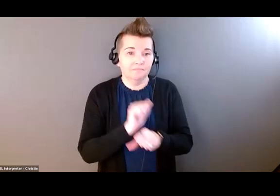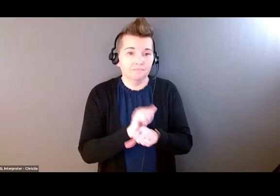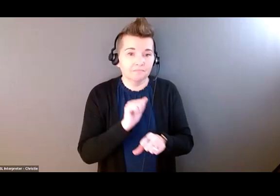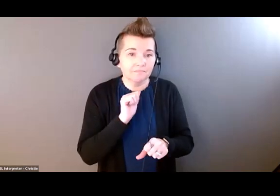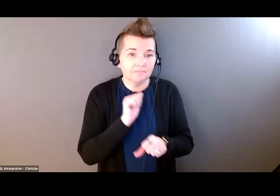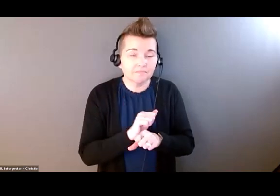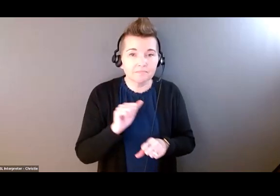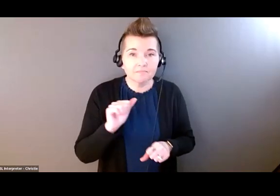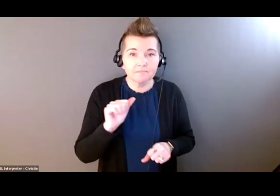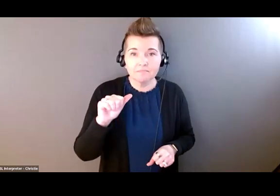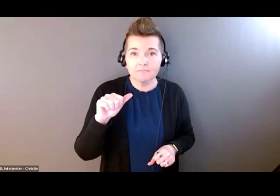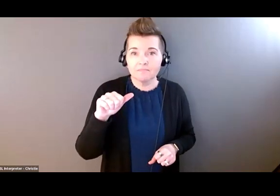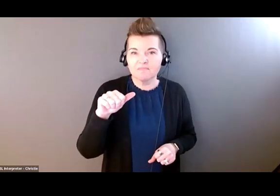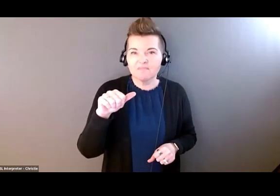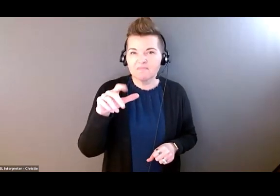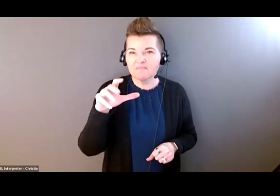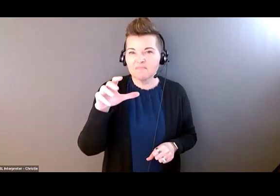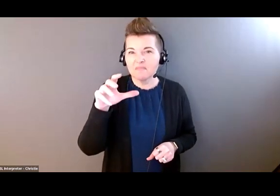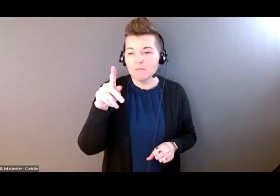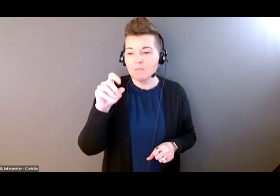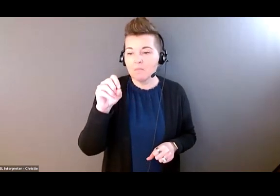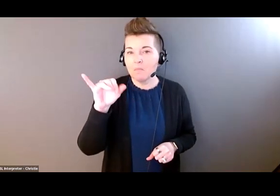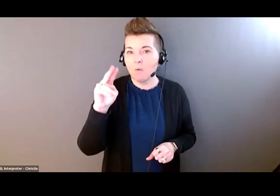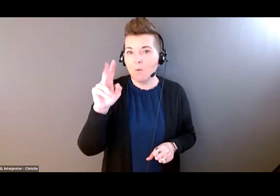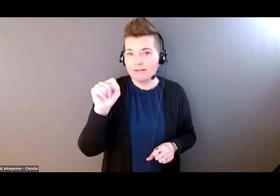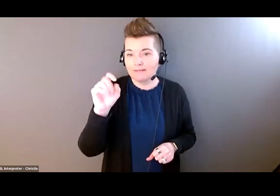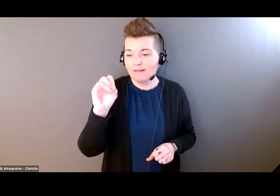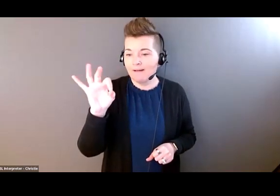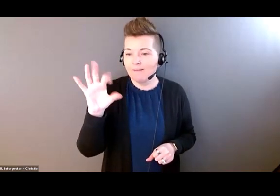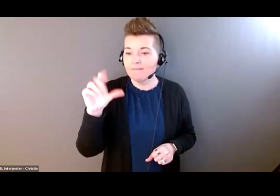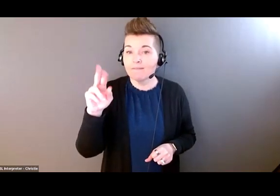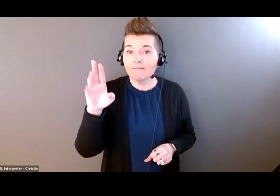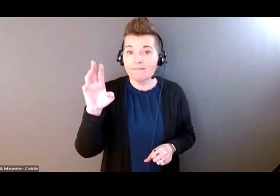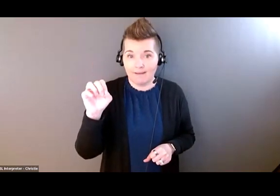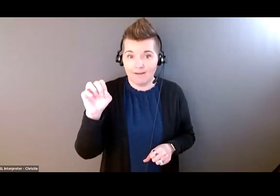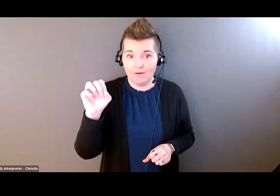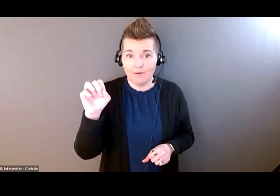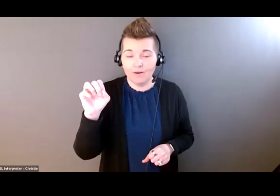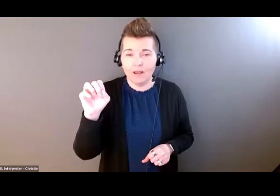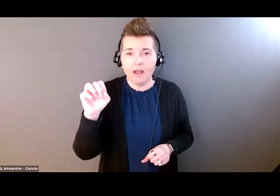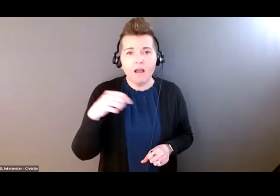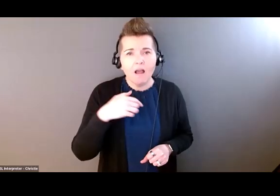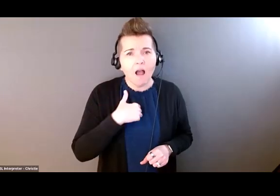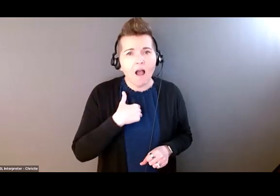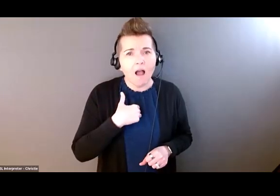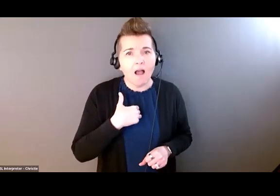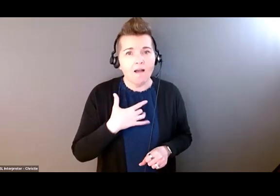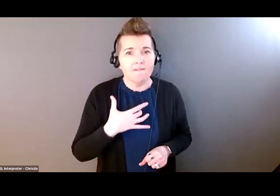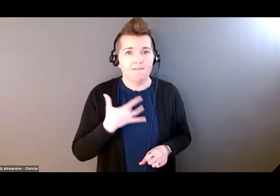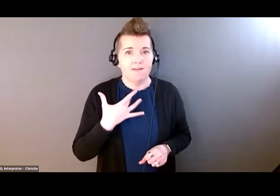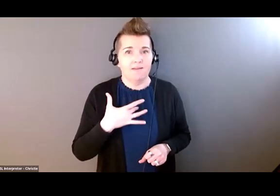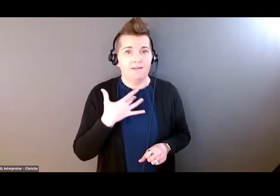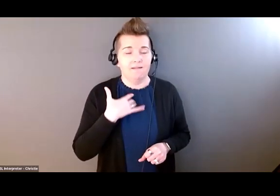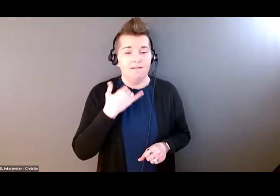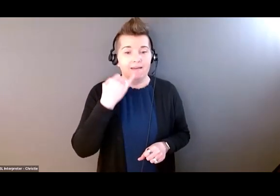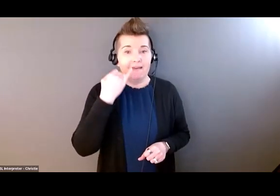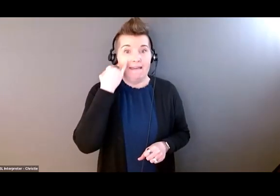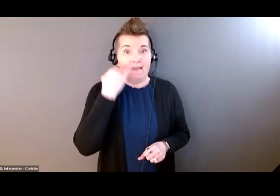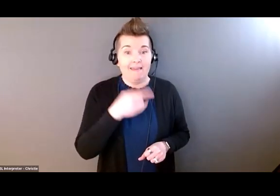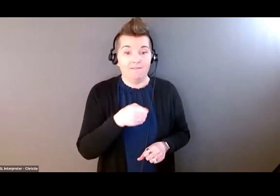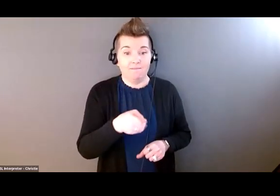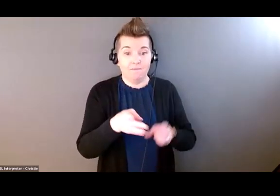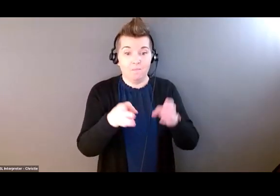work and make sure that they are going to receive the most dignified care. So I really appreciate that point.